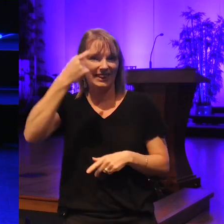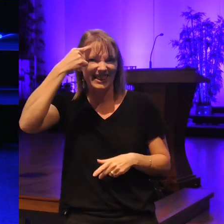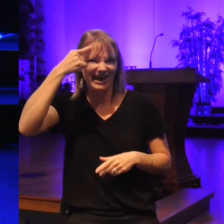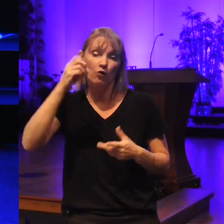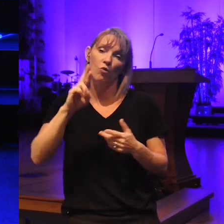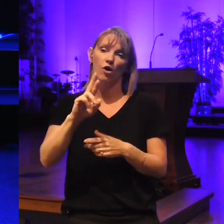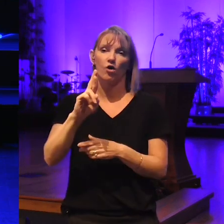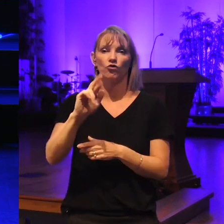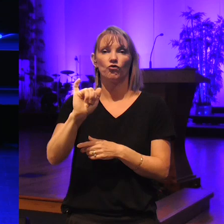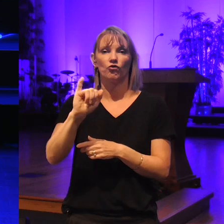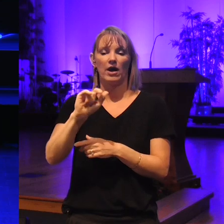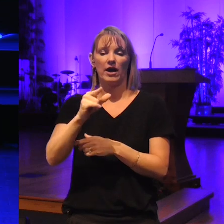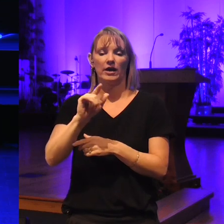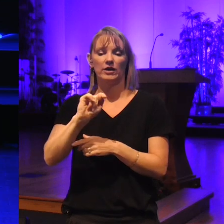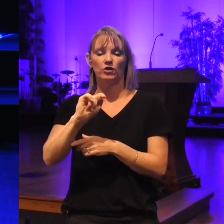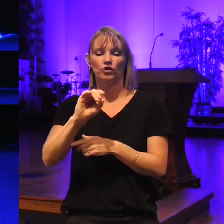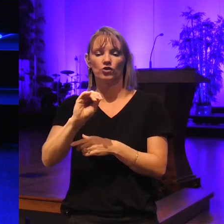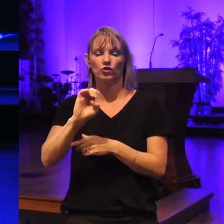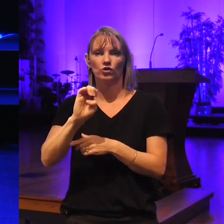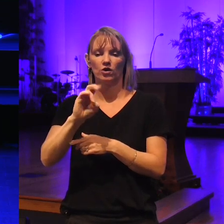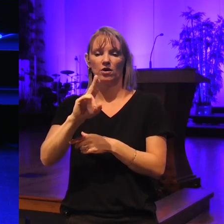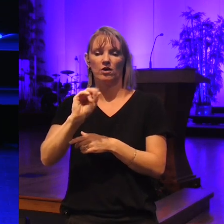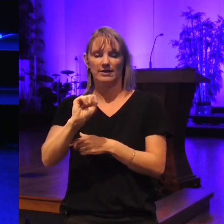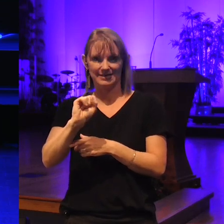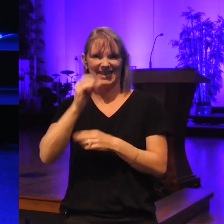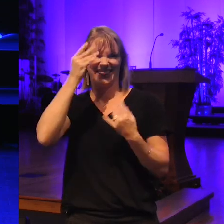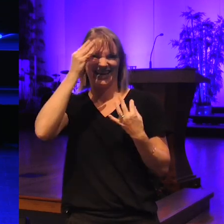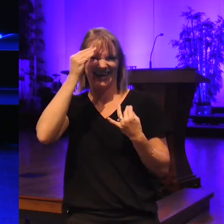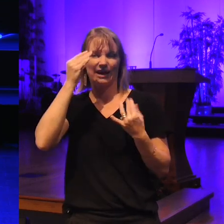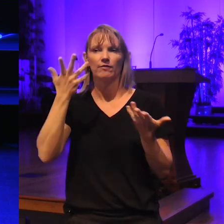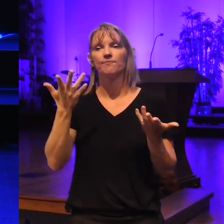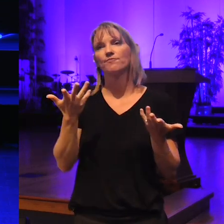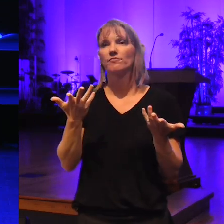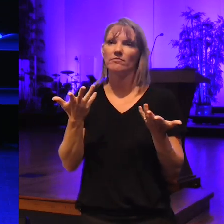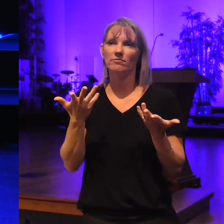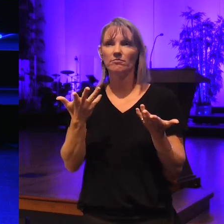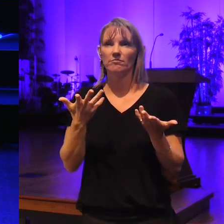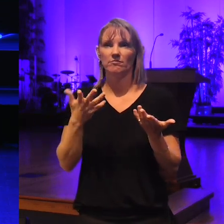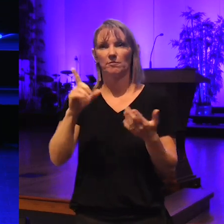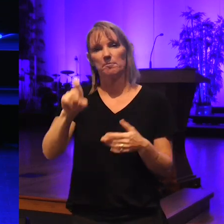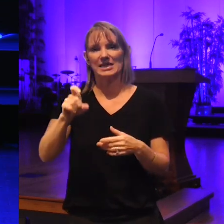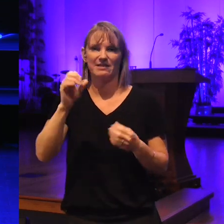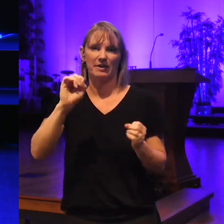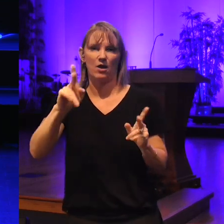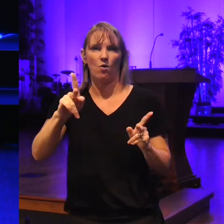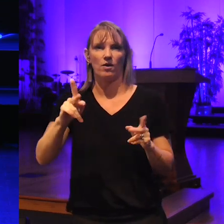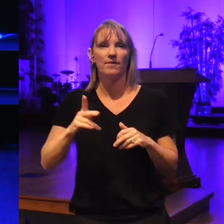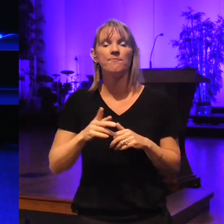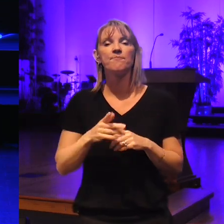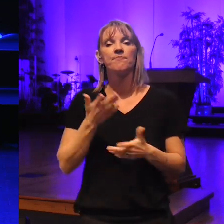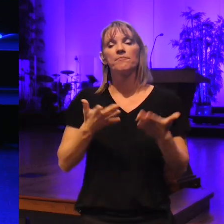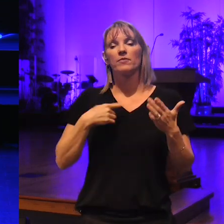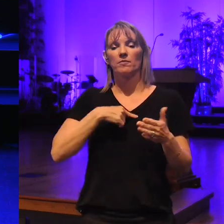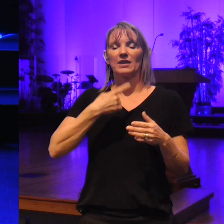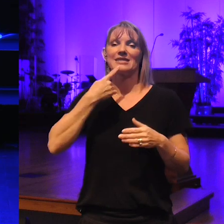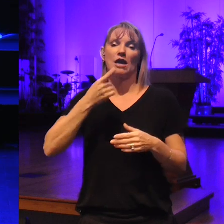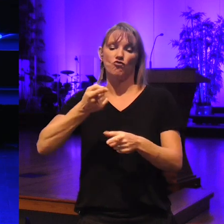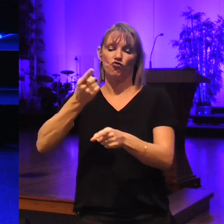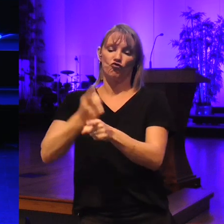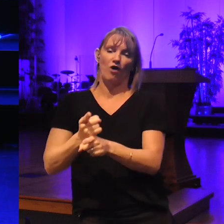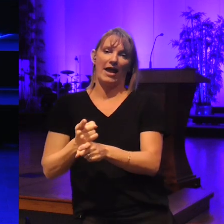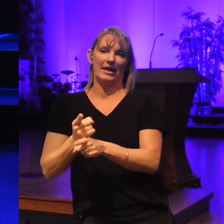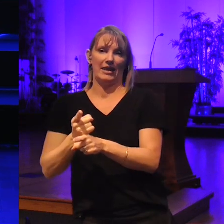say righteous thinking. A lot of times that word righteousness, kind of like, whoa, I got to be okay. Perhaps we could say